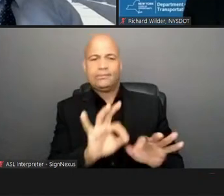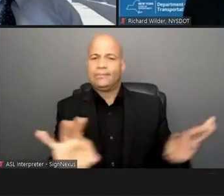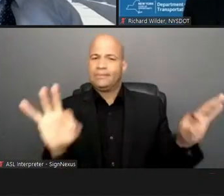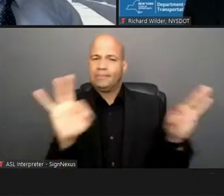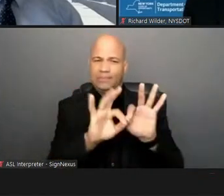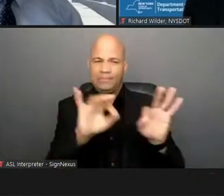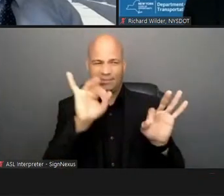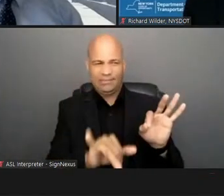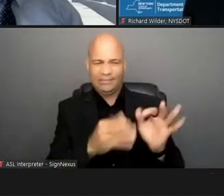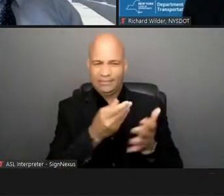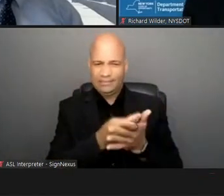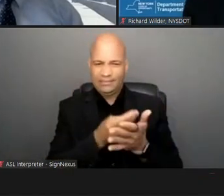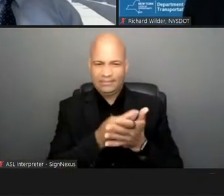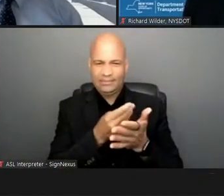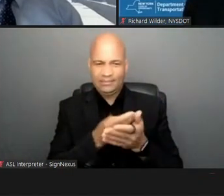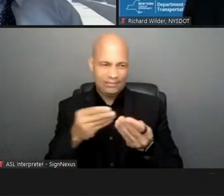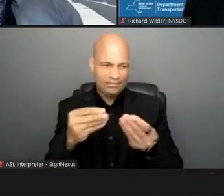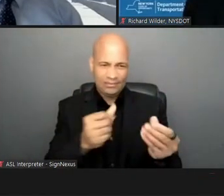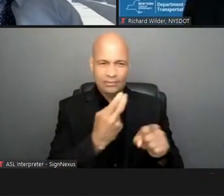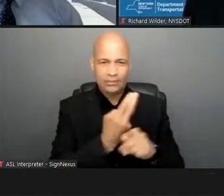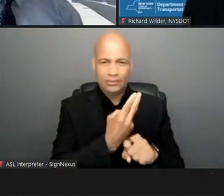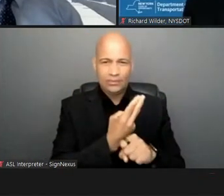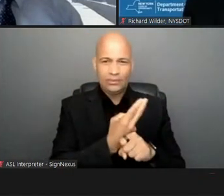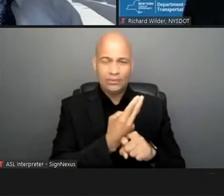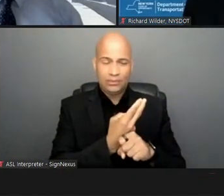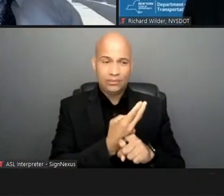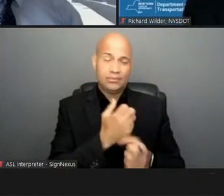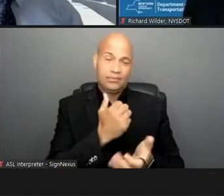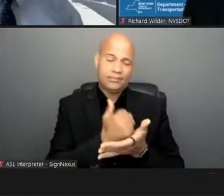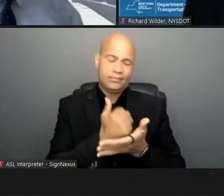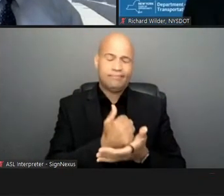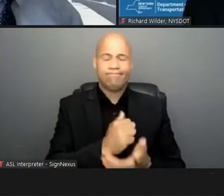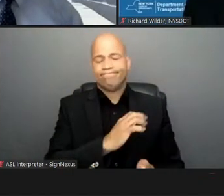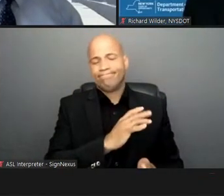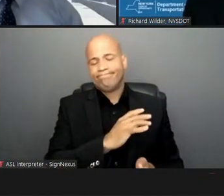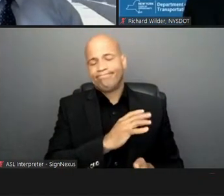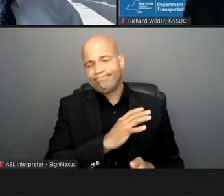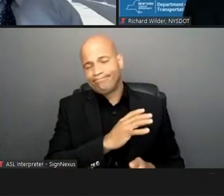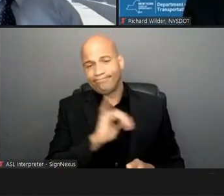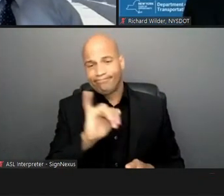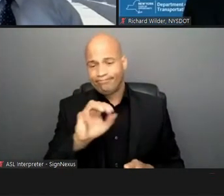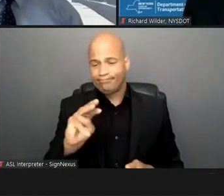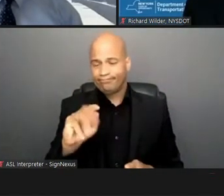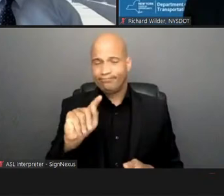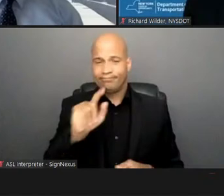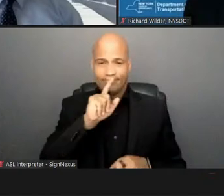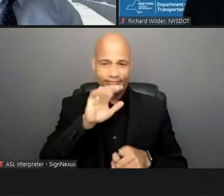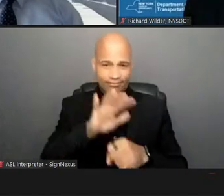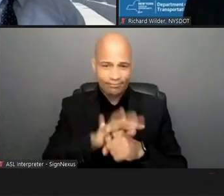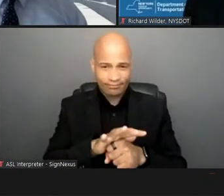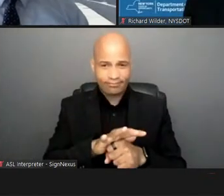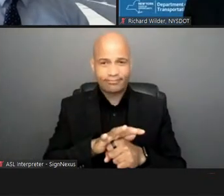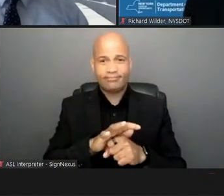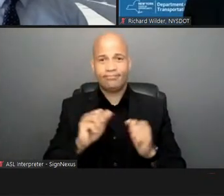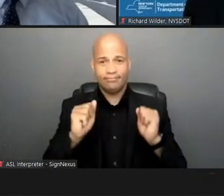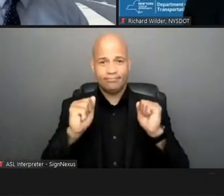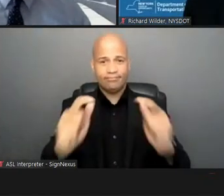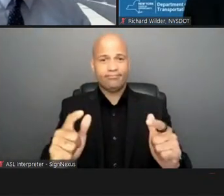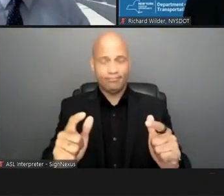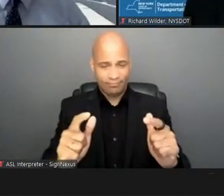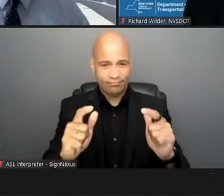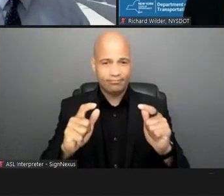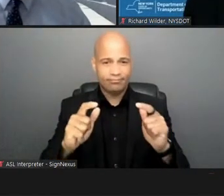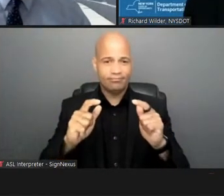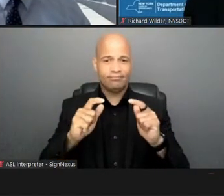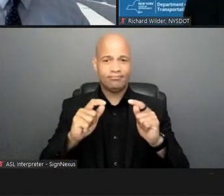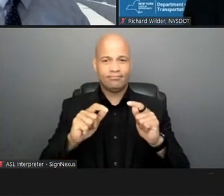Capital plan that congestion pricing will help fund and also that the MTA is committed to making nearly all their stations Ada accessible